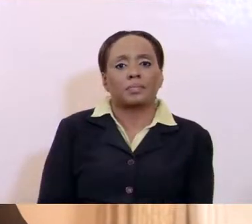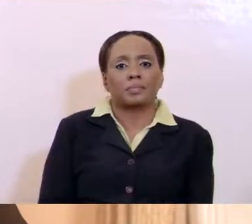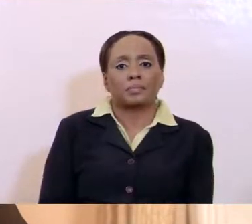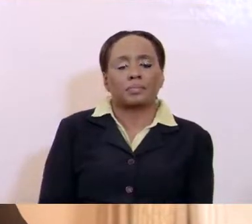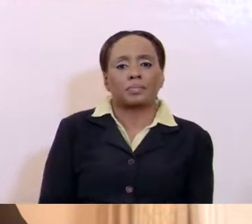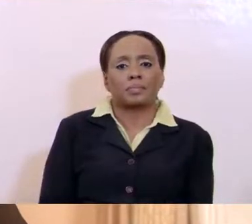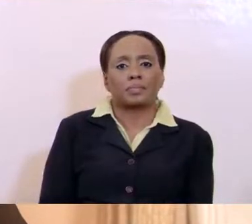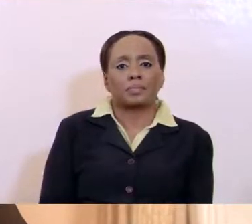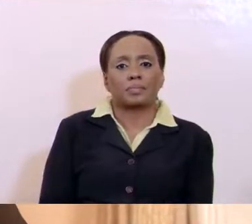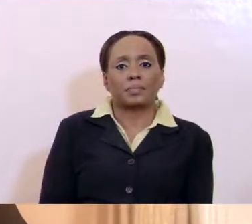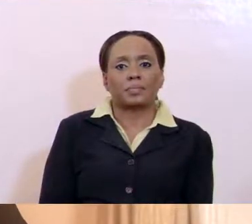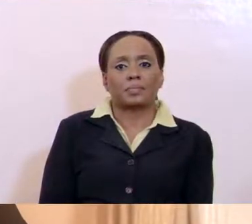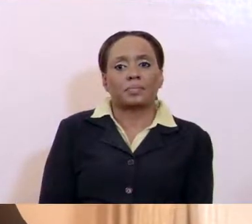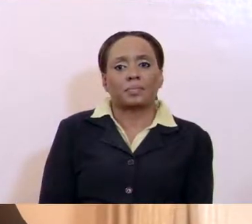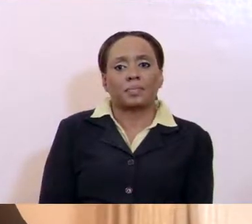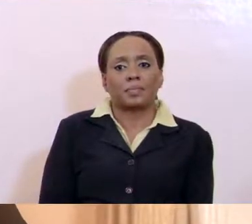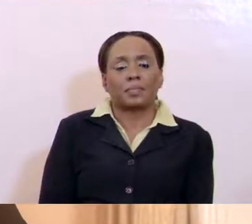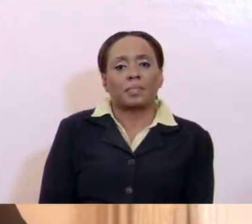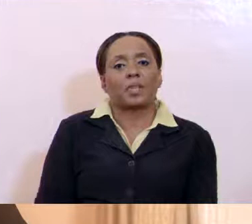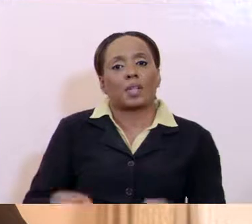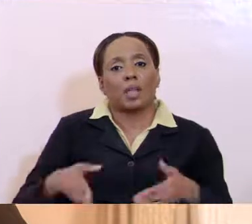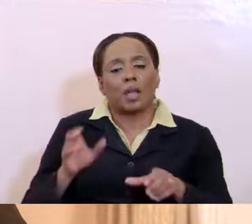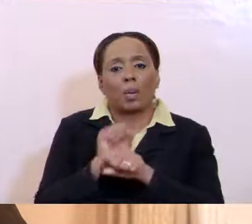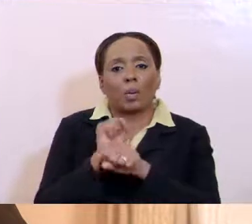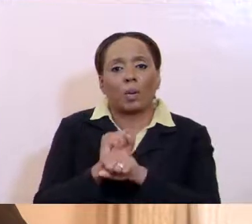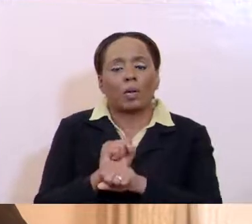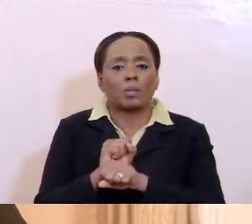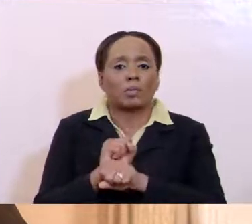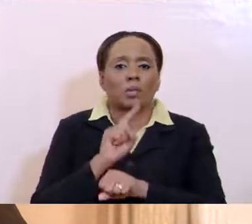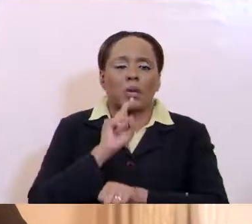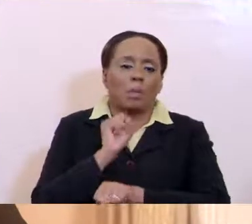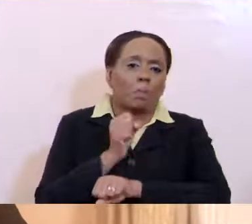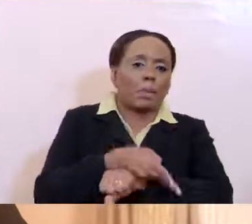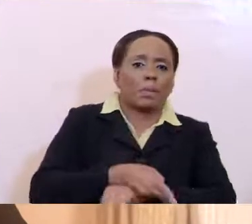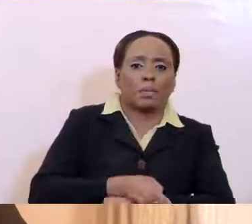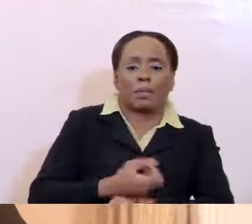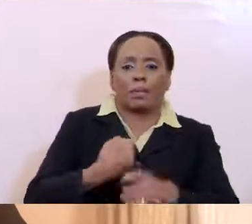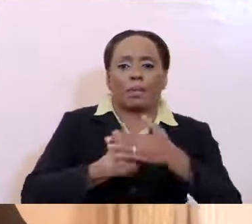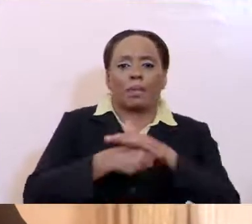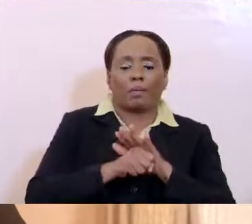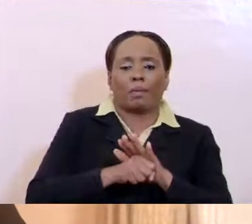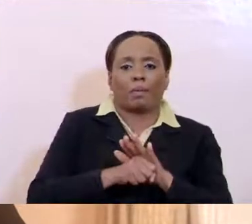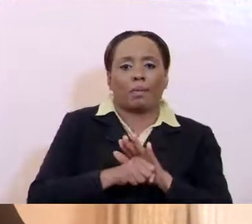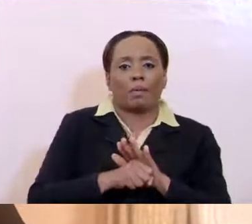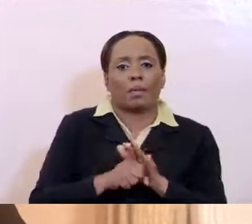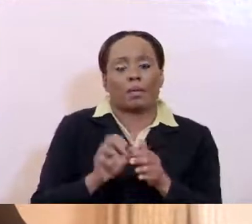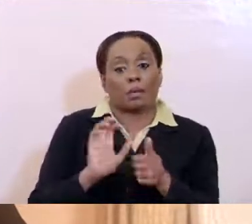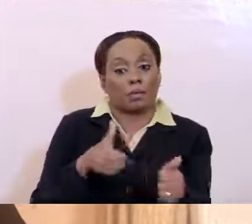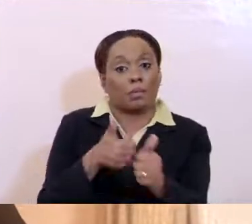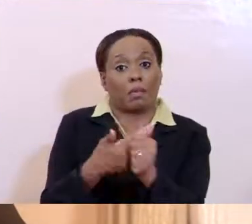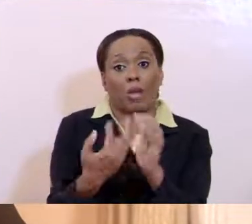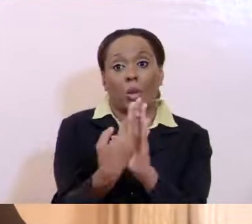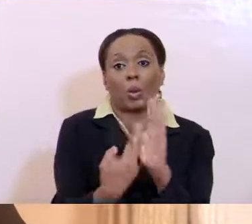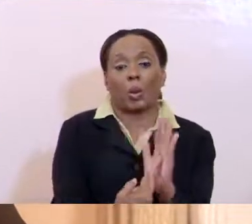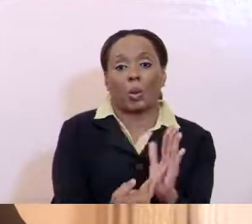Let us work to beat back COVID. Let's maintain the rules and safety